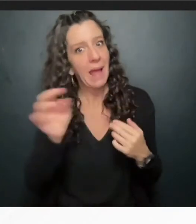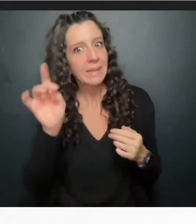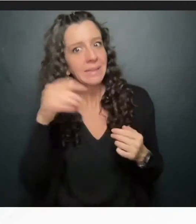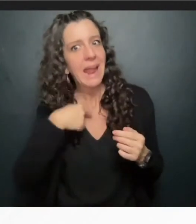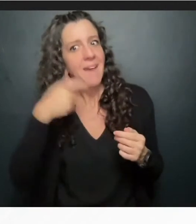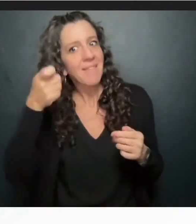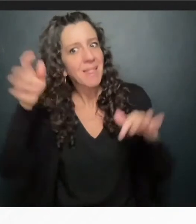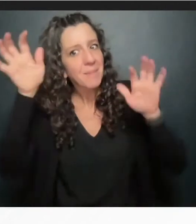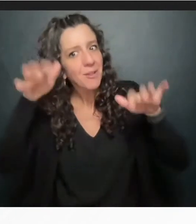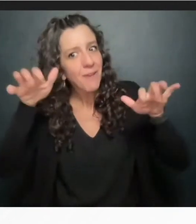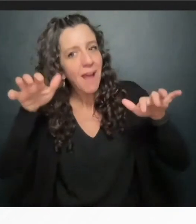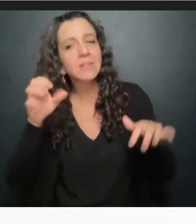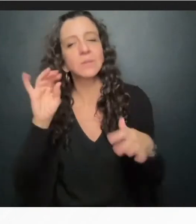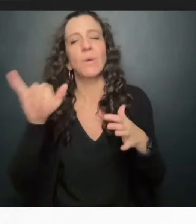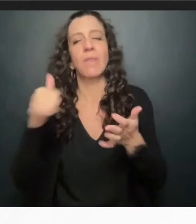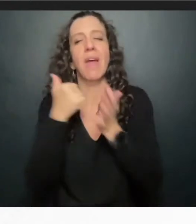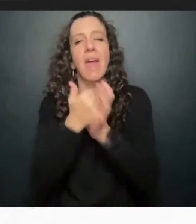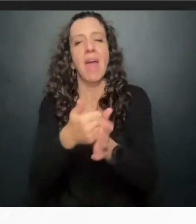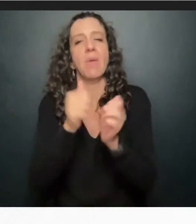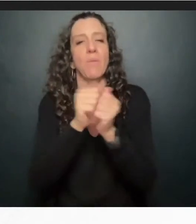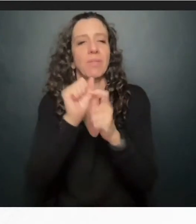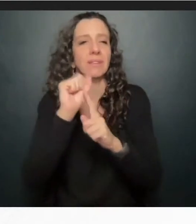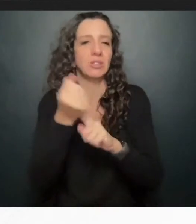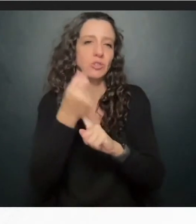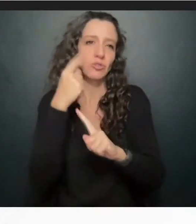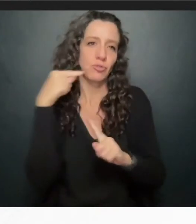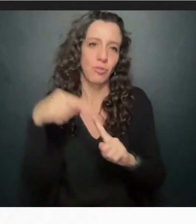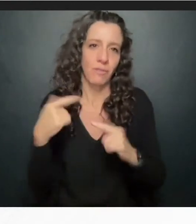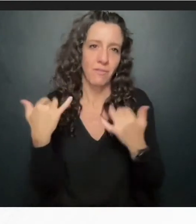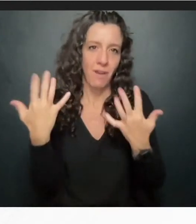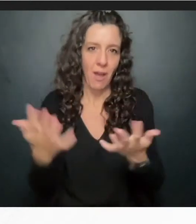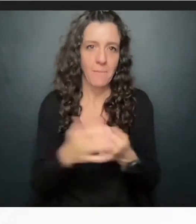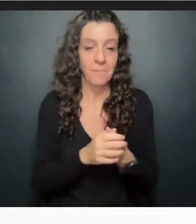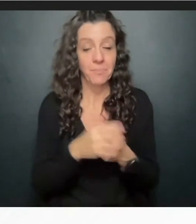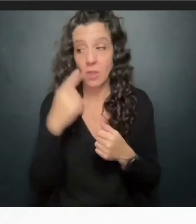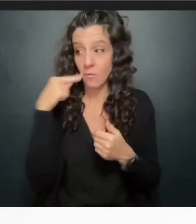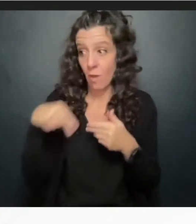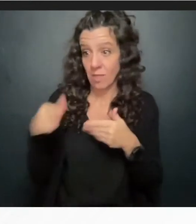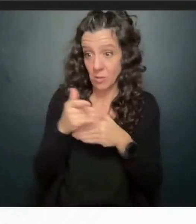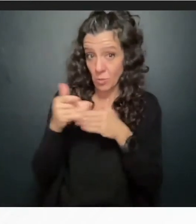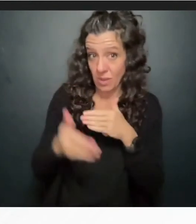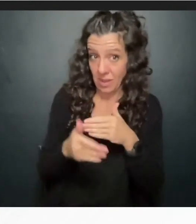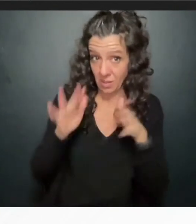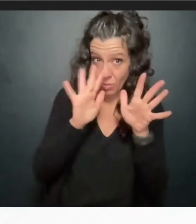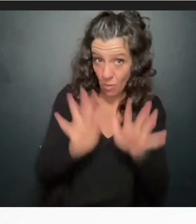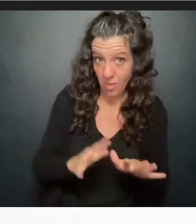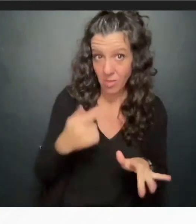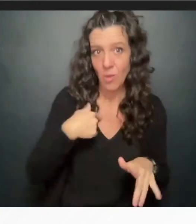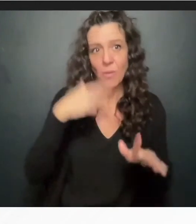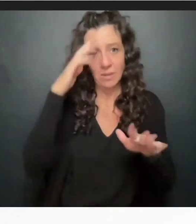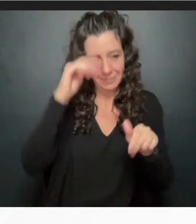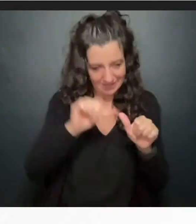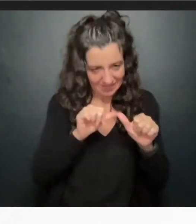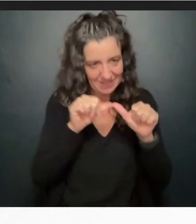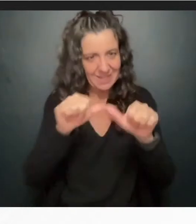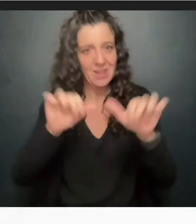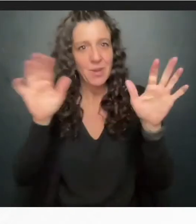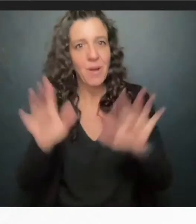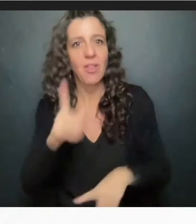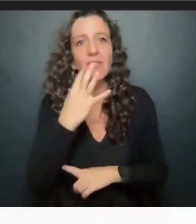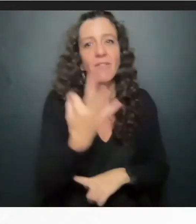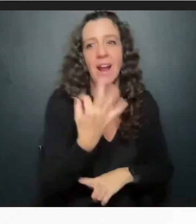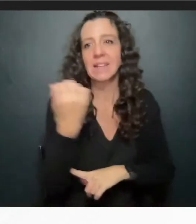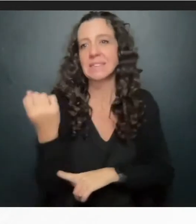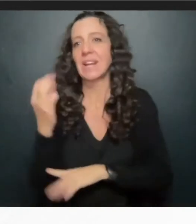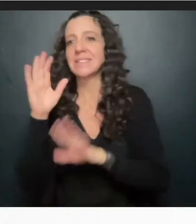So overall, it did help the conditions across the fire. Going into the weekend, weather-wise, we're expecting that continue for Friday and Saturday into